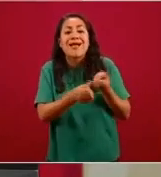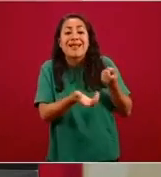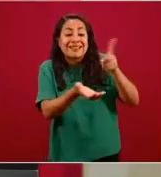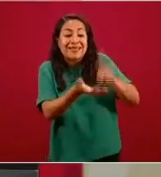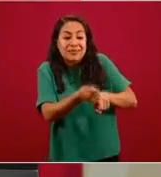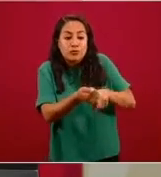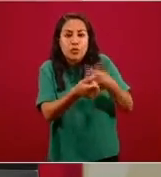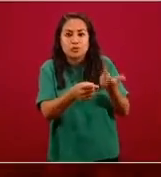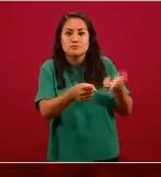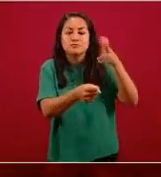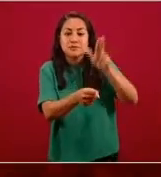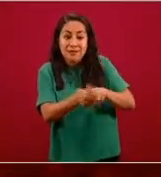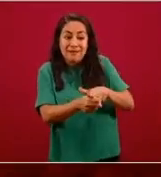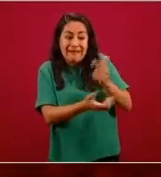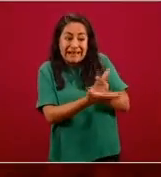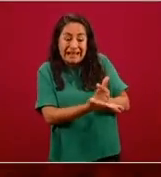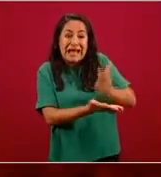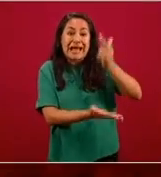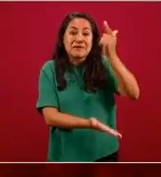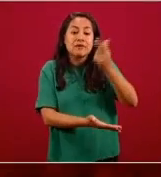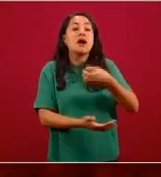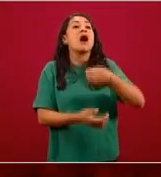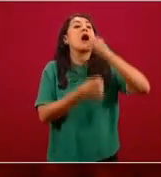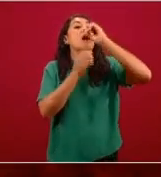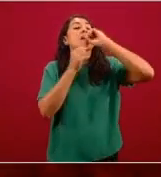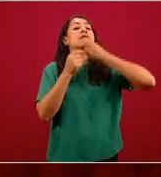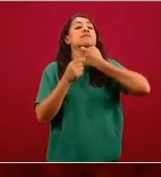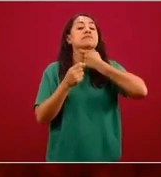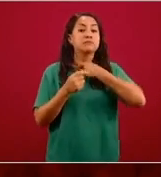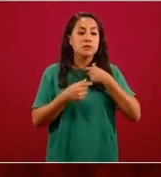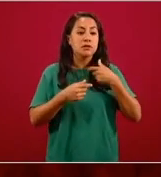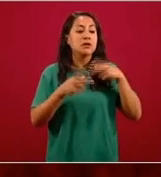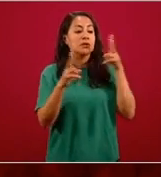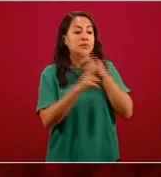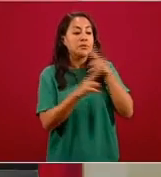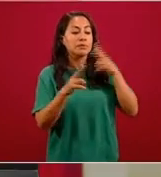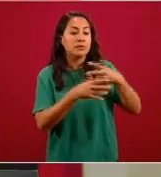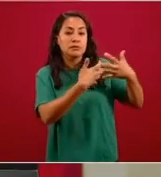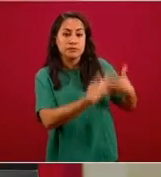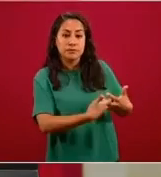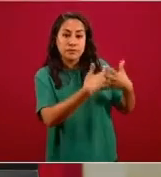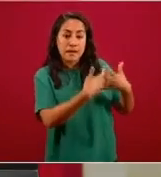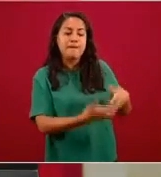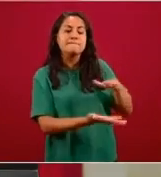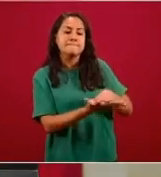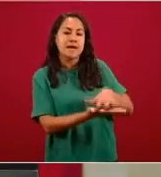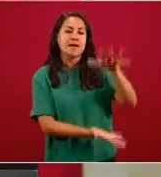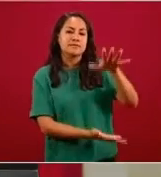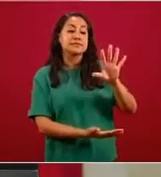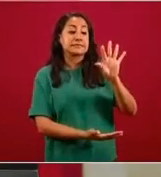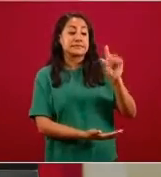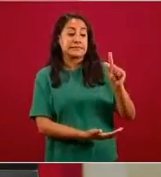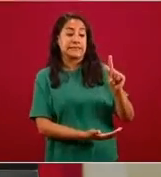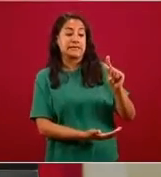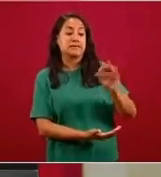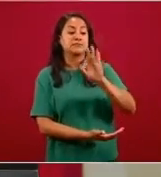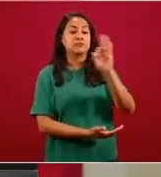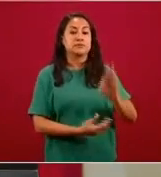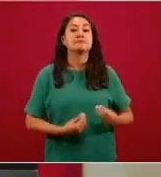of people in intensive care and they're on ventilator, the majority,